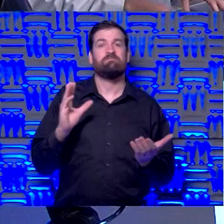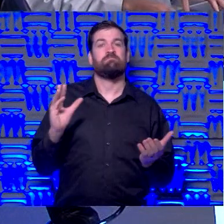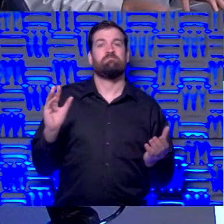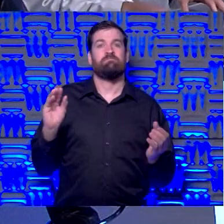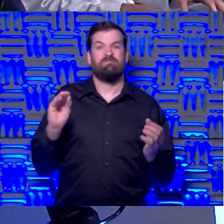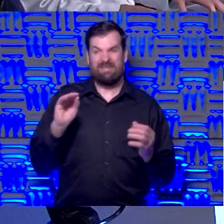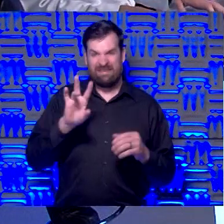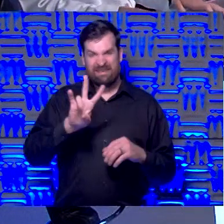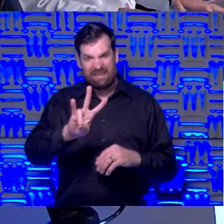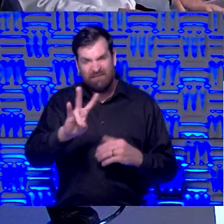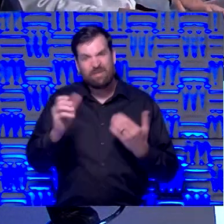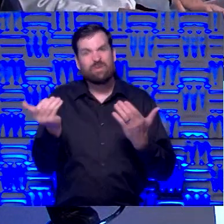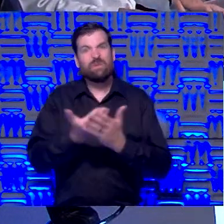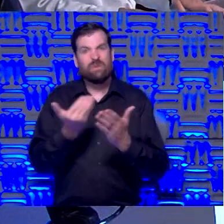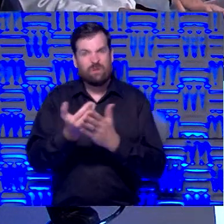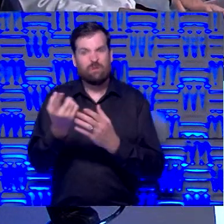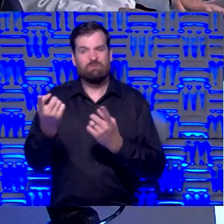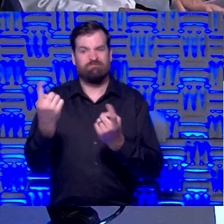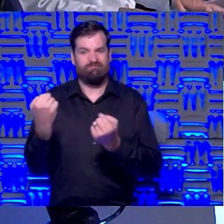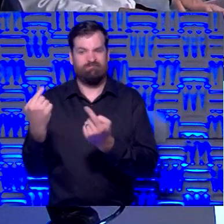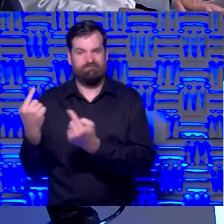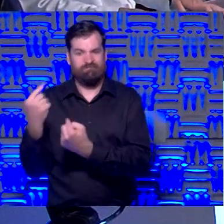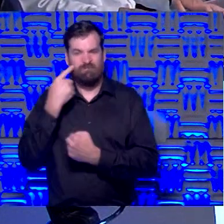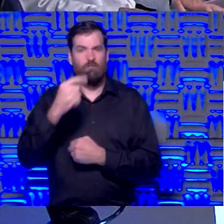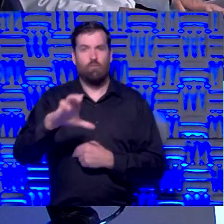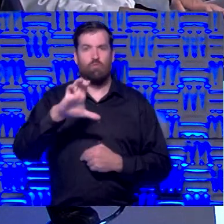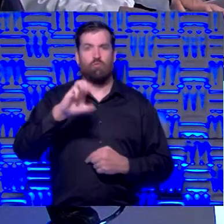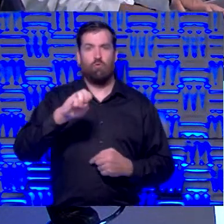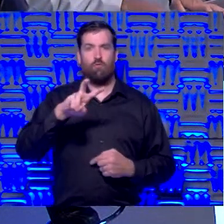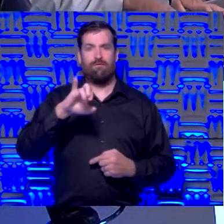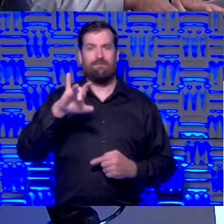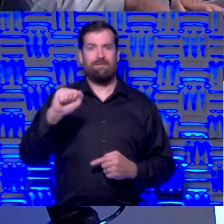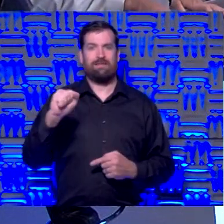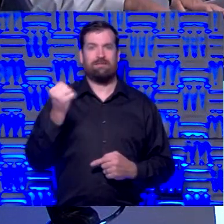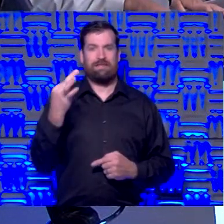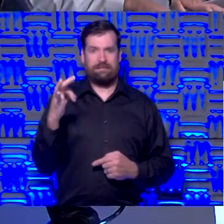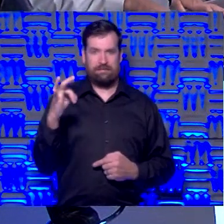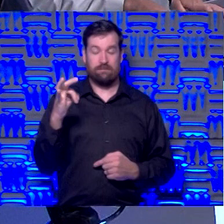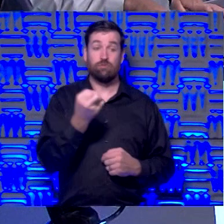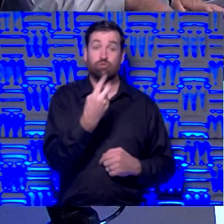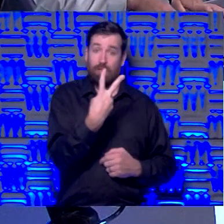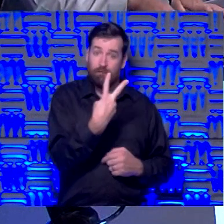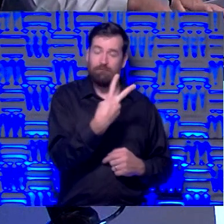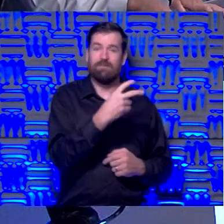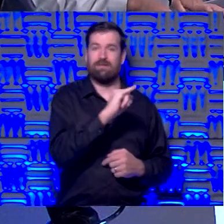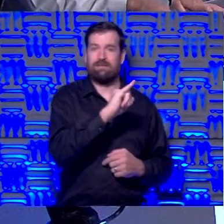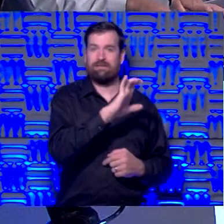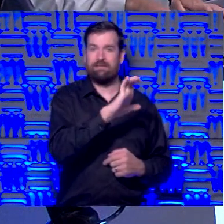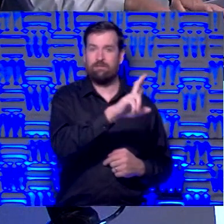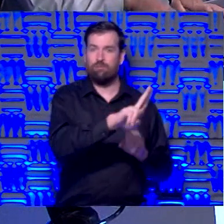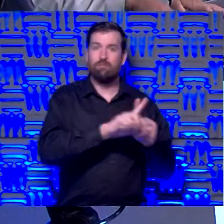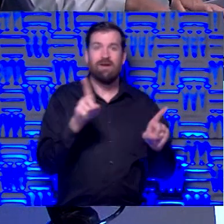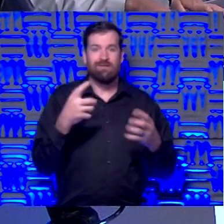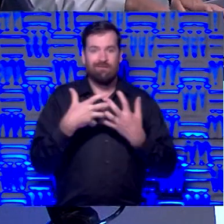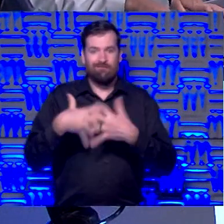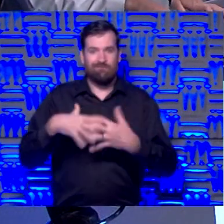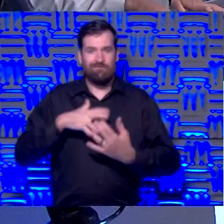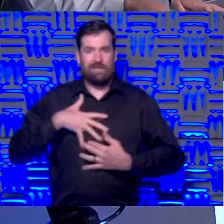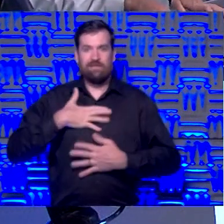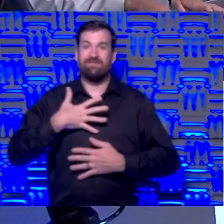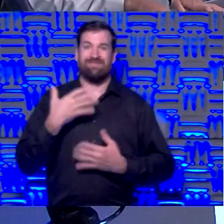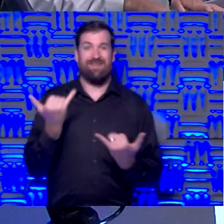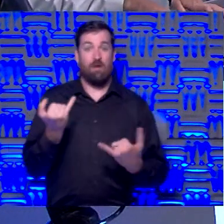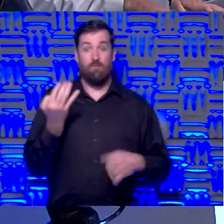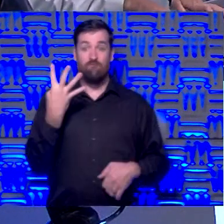had like 7 new admissions to the hospital for COVID-19. 12 of those are in the ICU, but even our vents have gone up. So we have 4 people on the